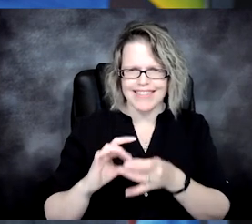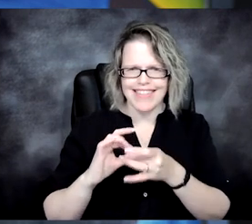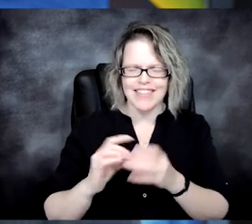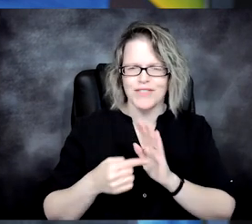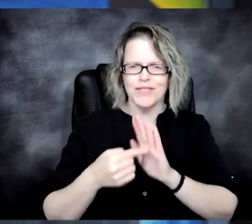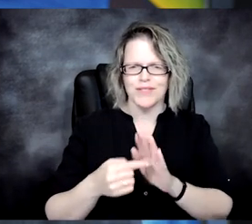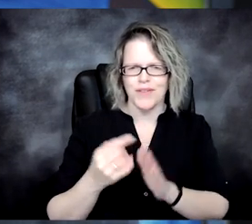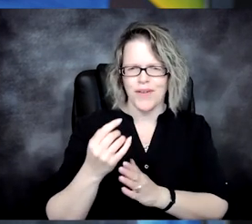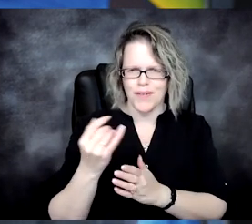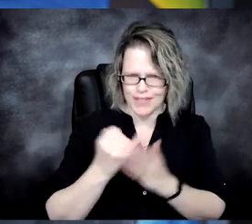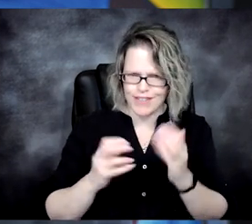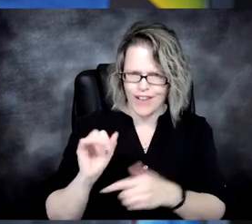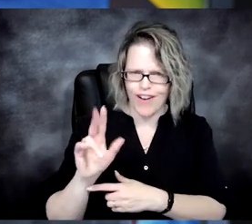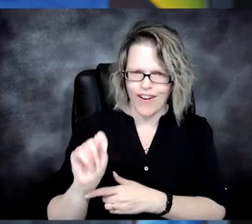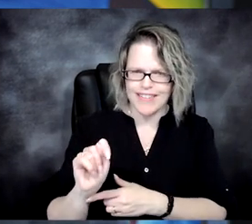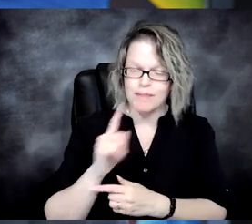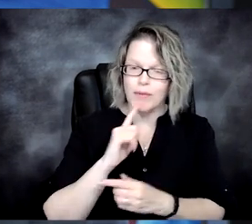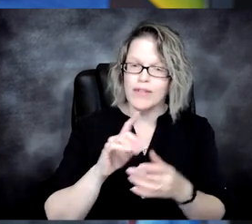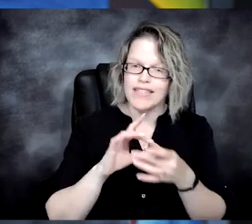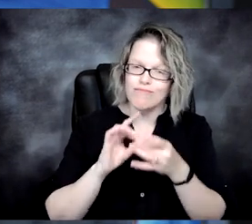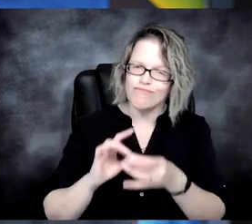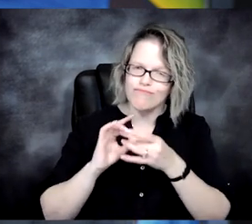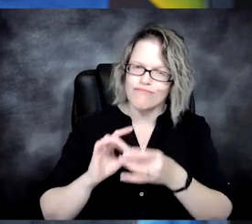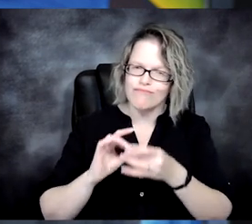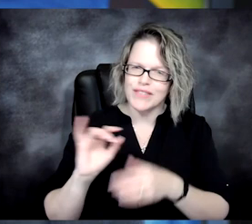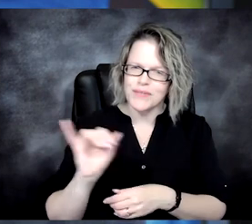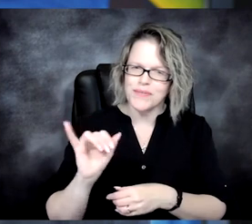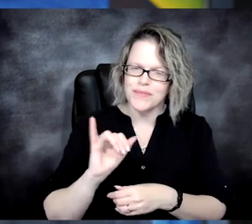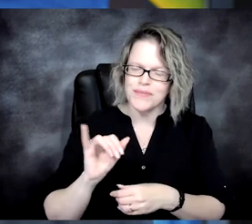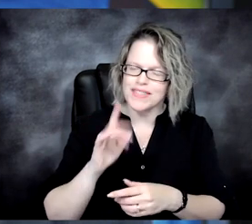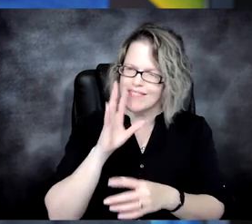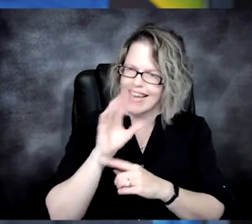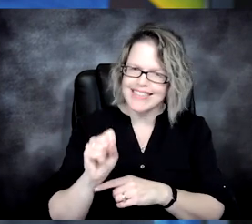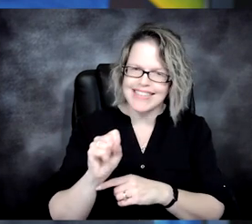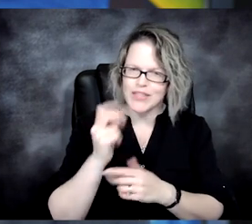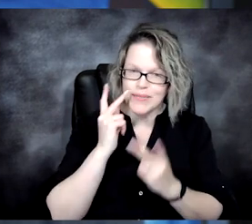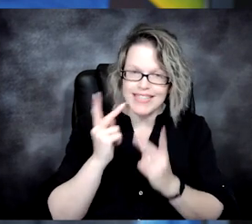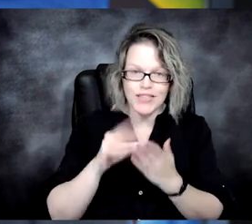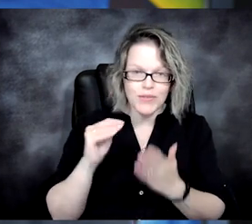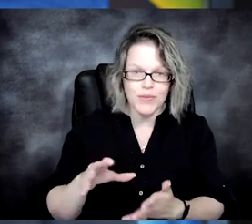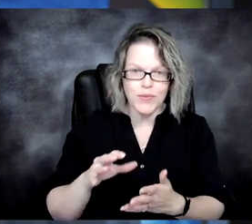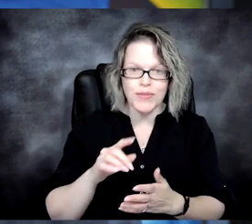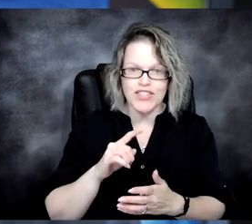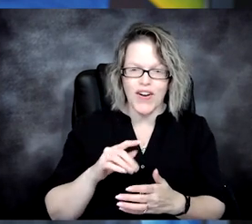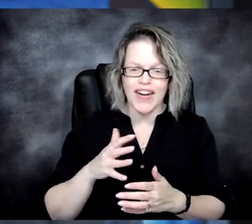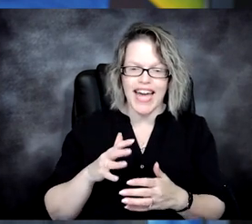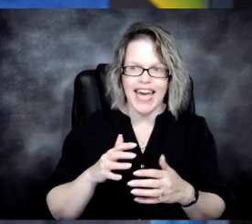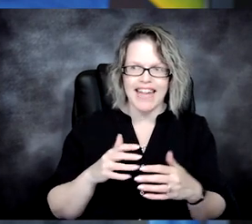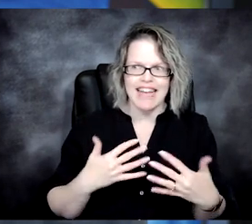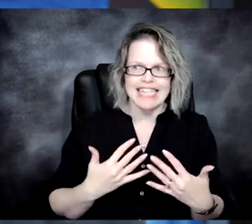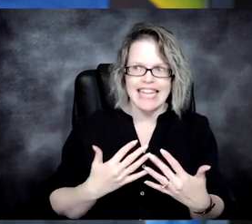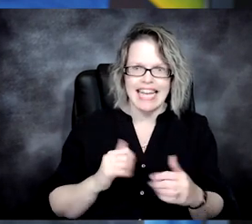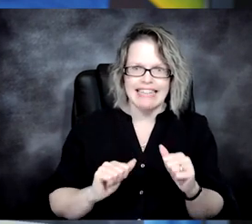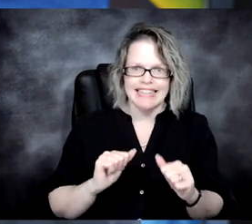of art, but it's really a relationship component as well. And it's just fascinating to see students who are so kind of hesitant at the beginning,